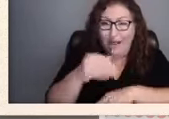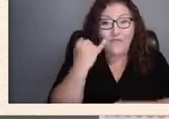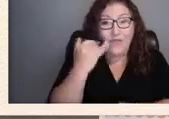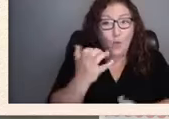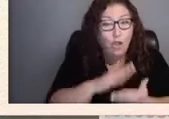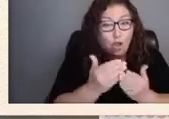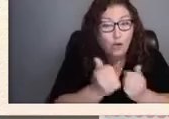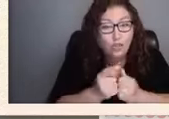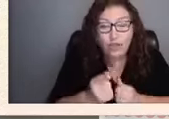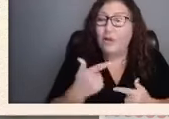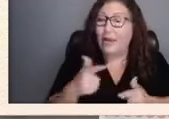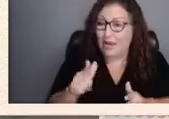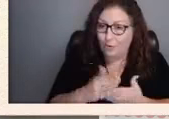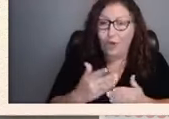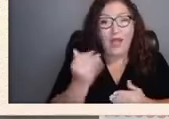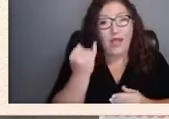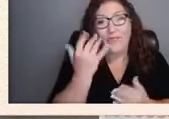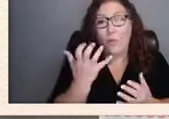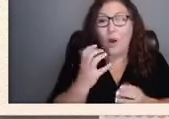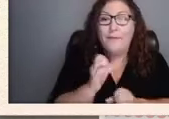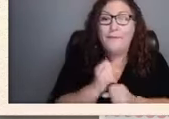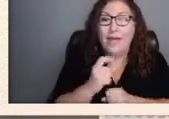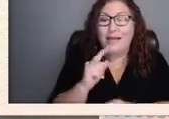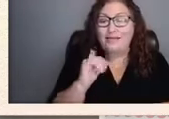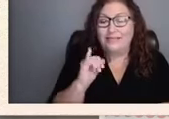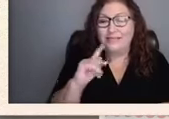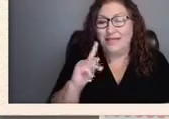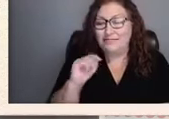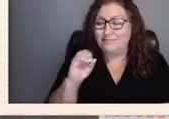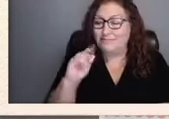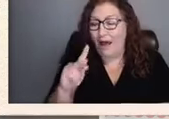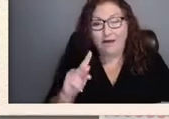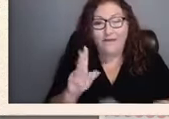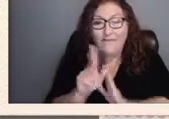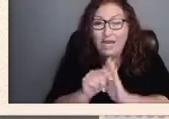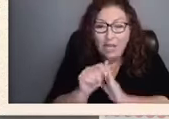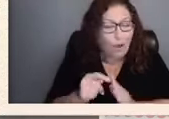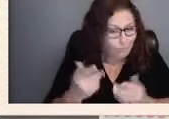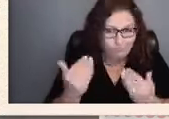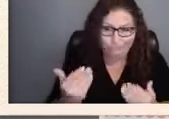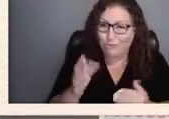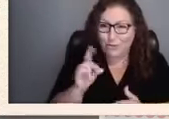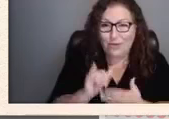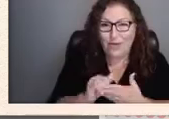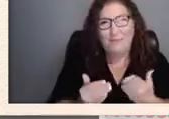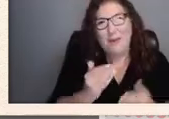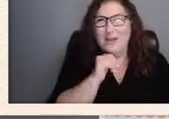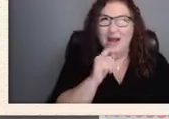TikTok video, make a TikTok video, or maybe not TikTok, maybe something else.